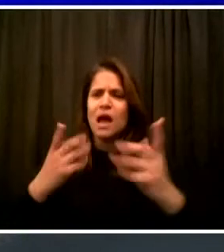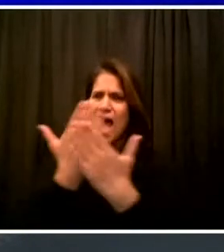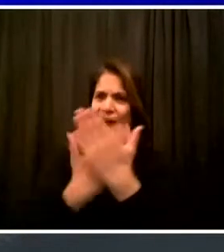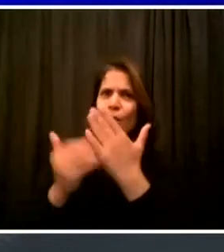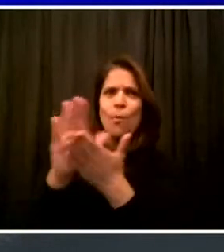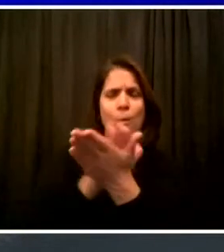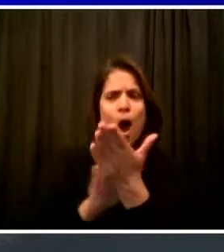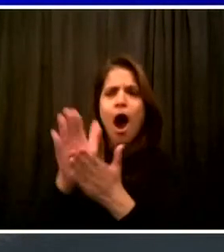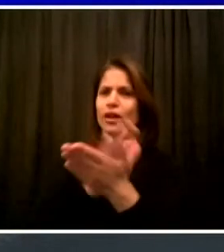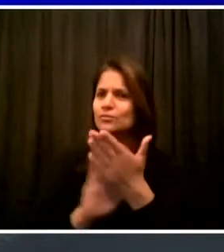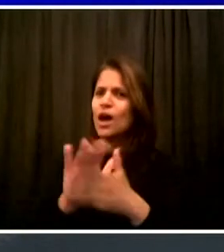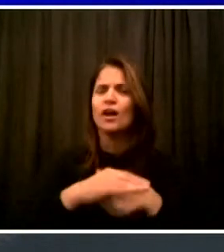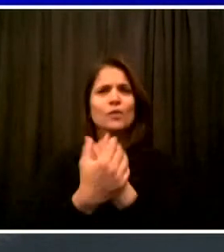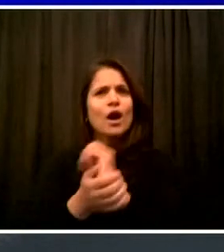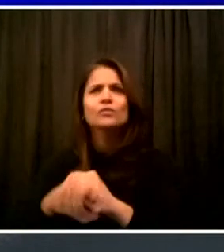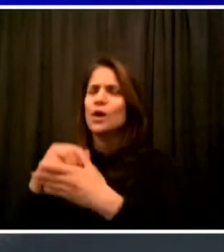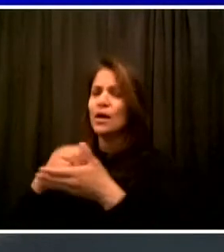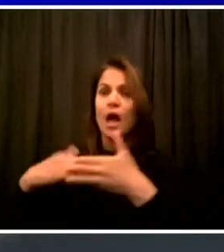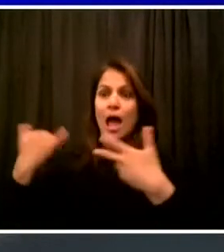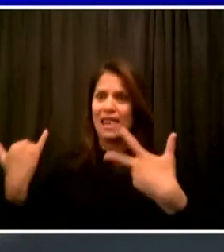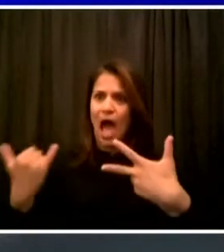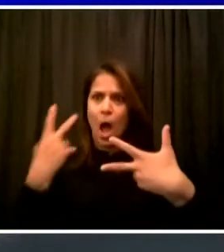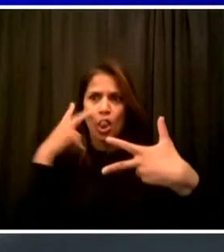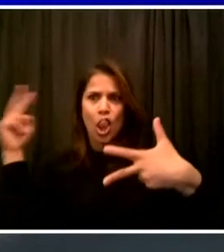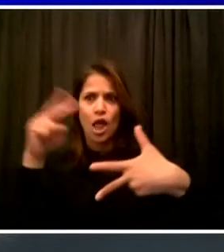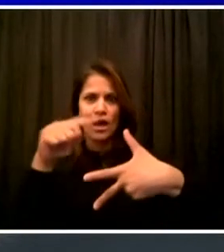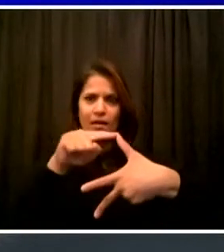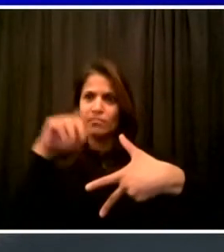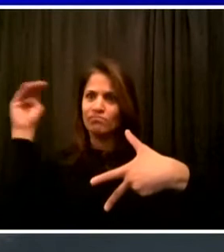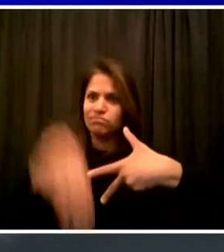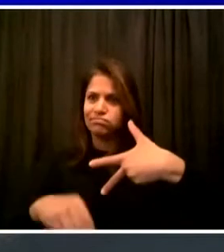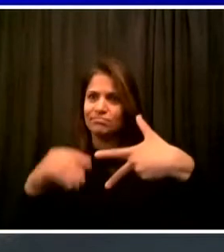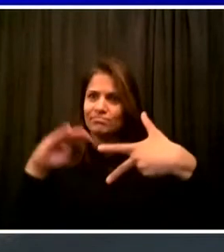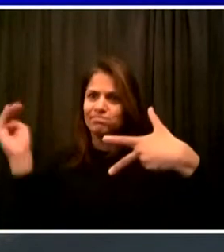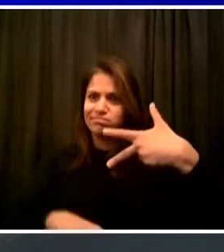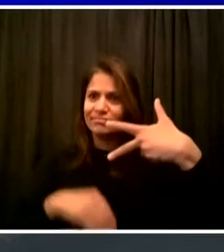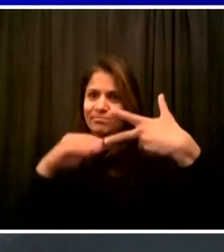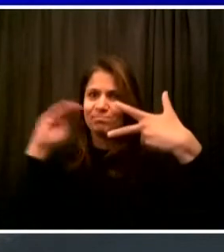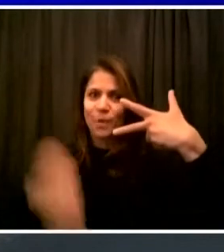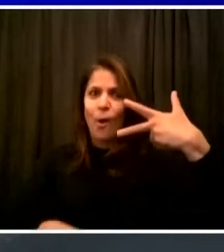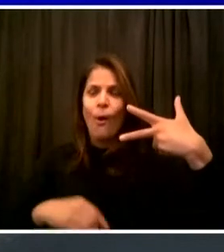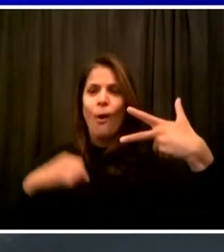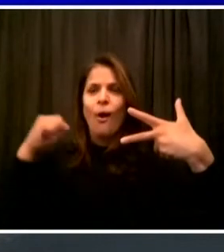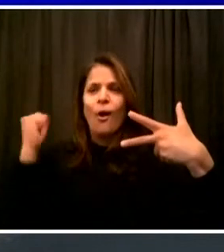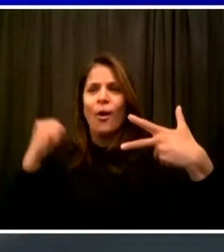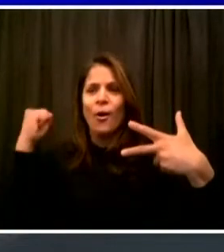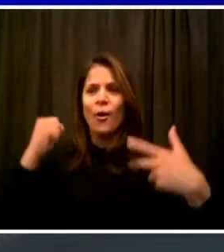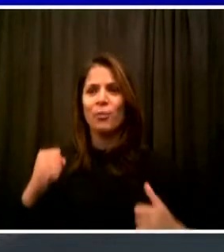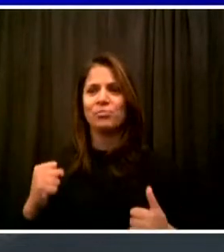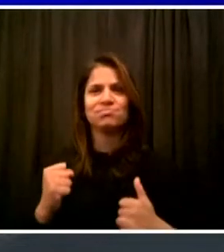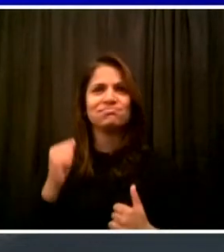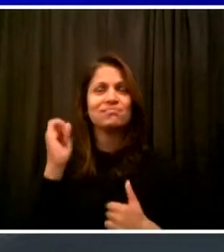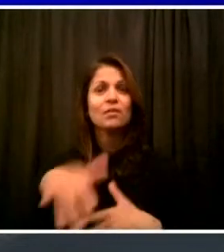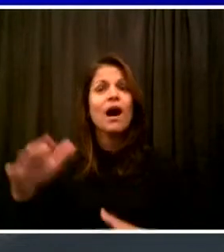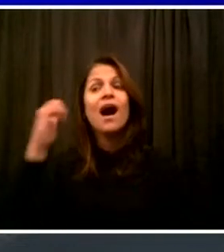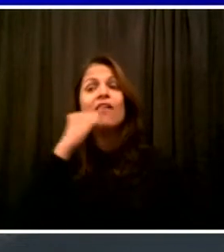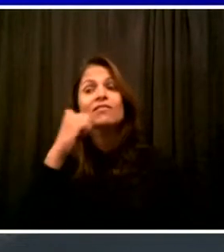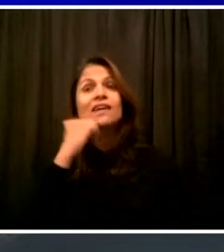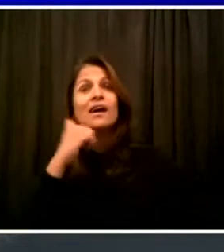us closer to a better place. Indicator number 1, daily number of people admitted to hospitals for